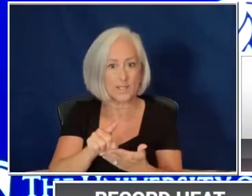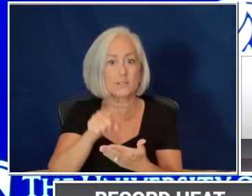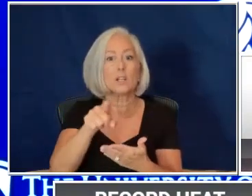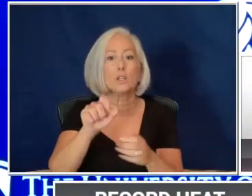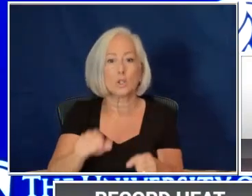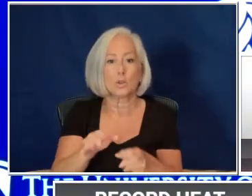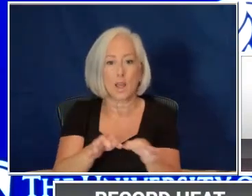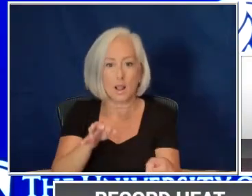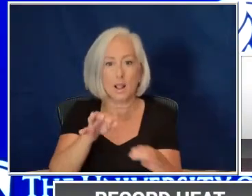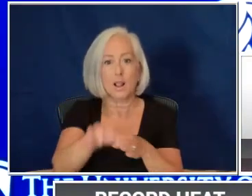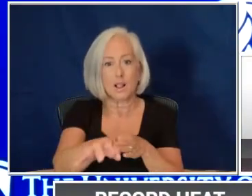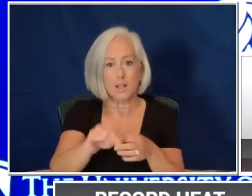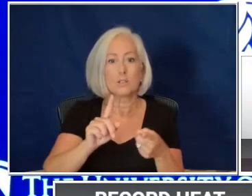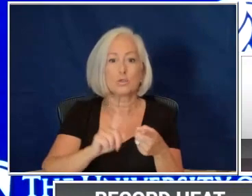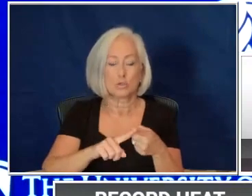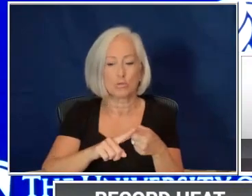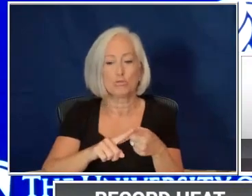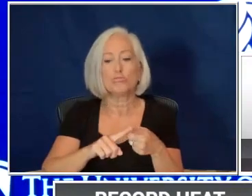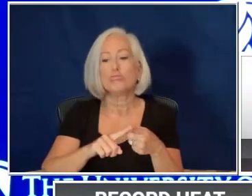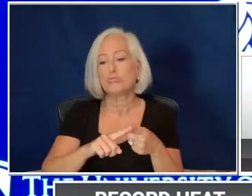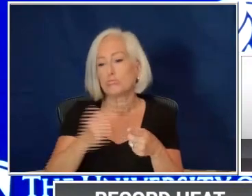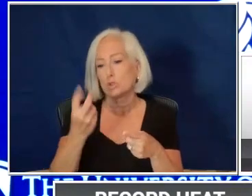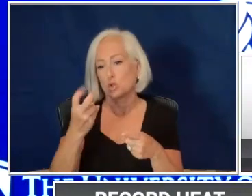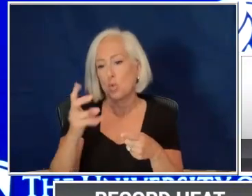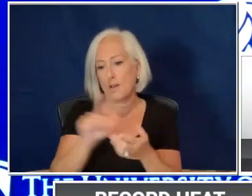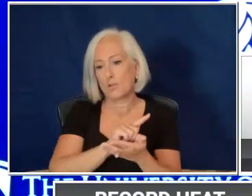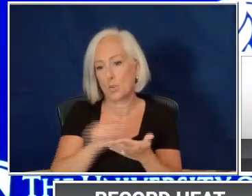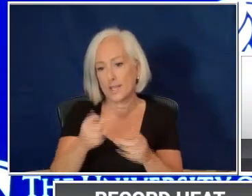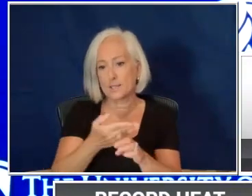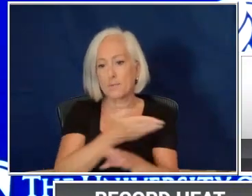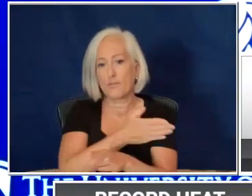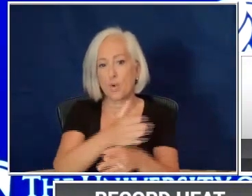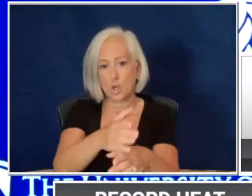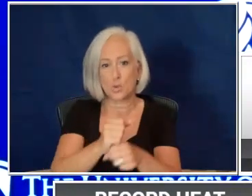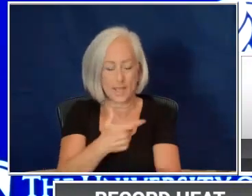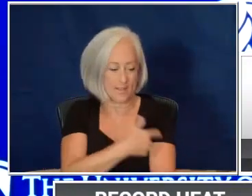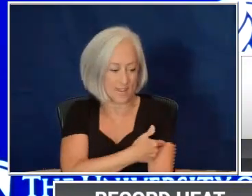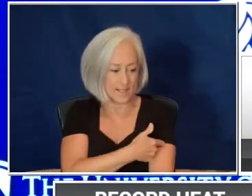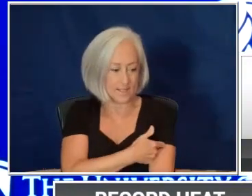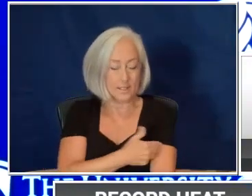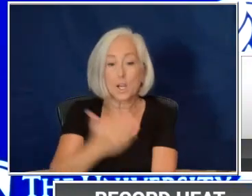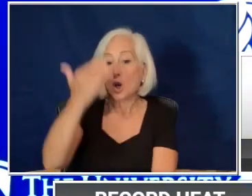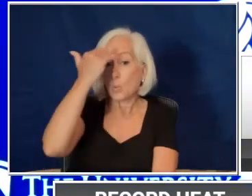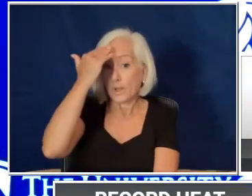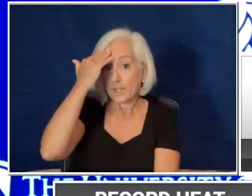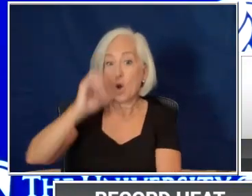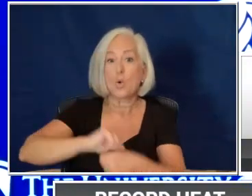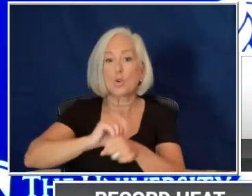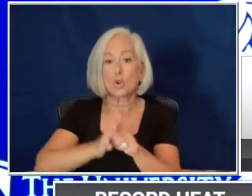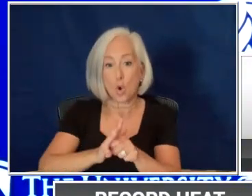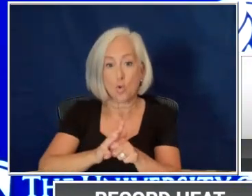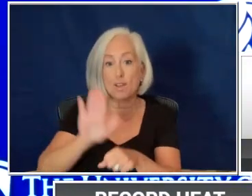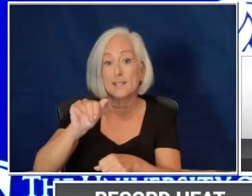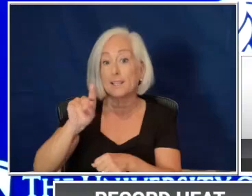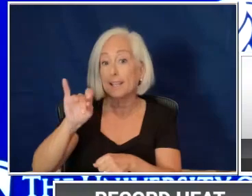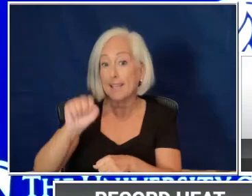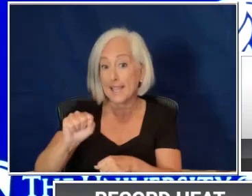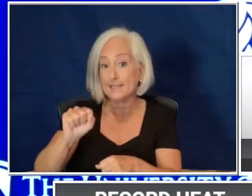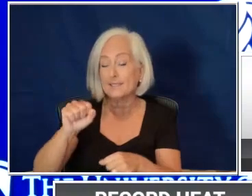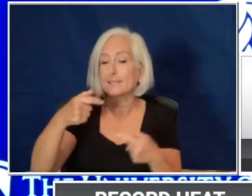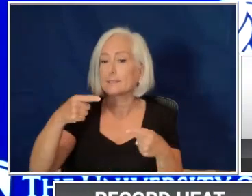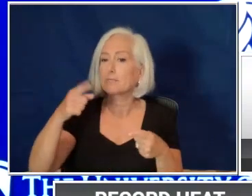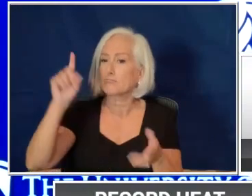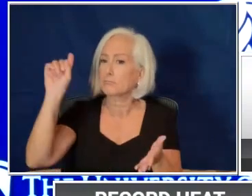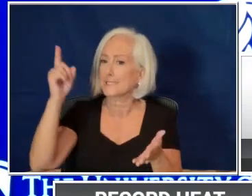12 week mark to vaccinate. We know that cases are going down, circulation of the virus is decreasing, but it is still quite high, so I think that